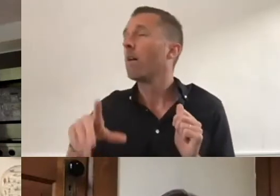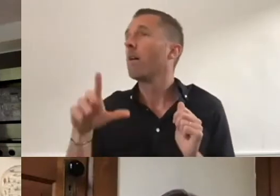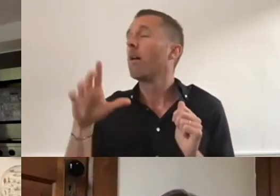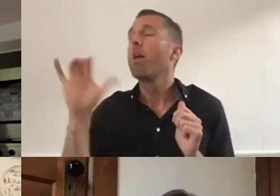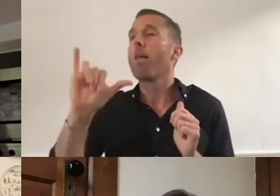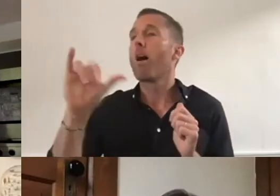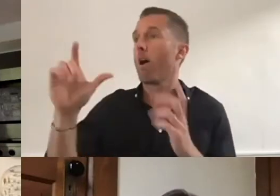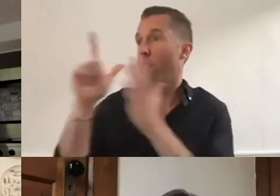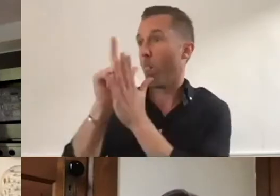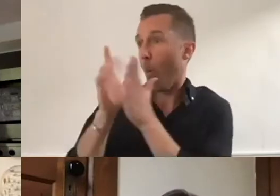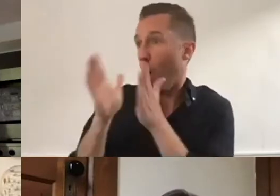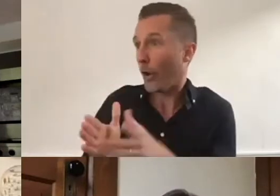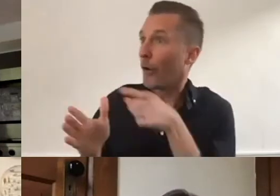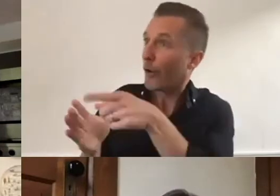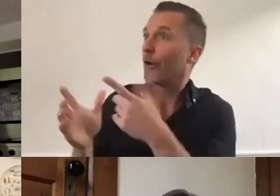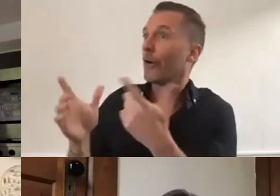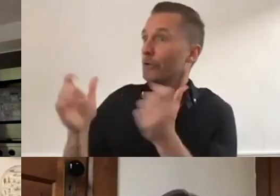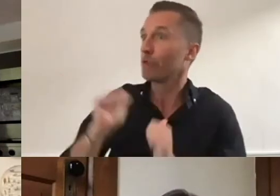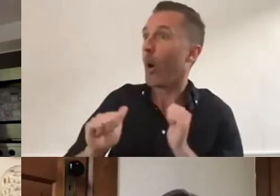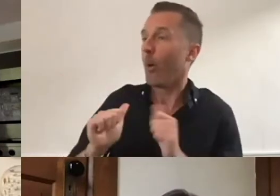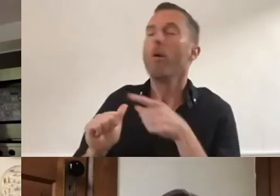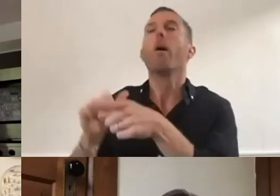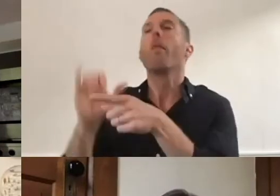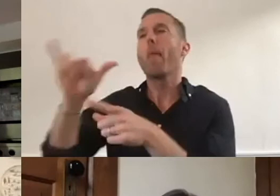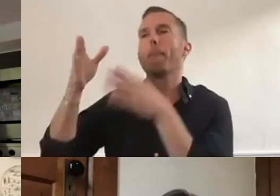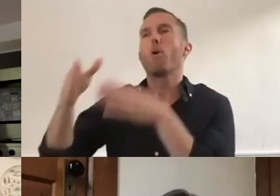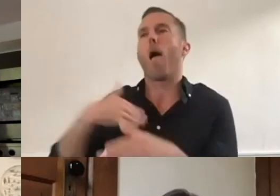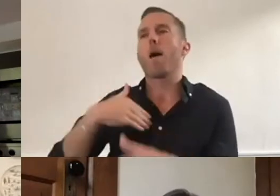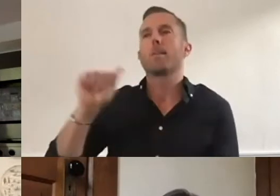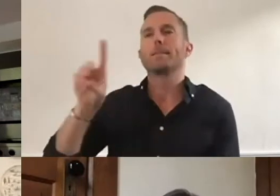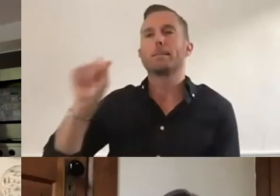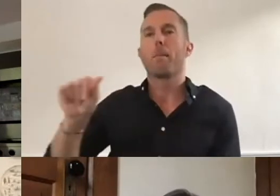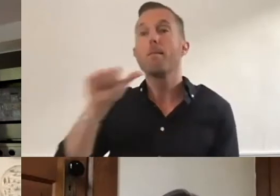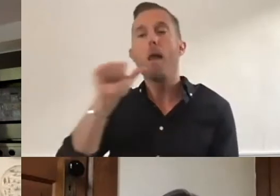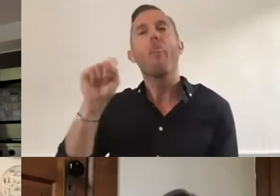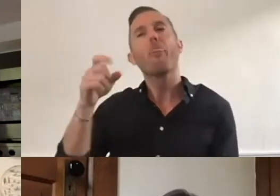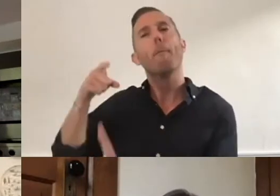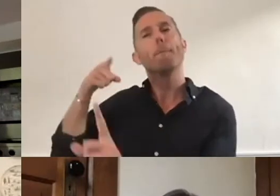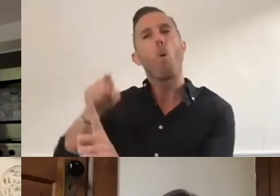who happens to have a disability. It's not the point of his character.